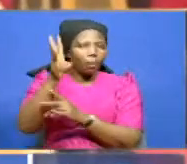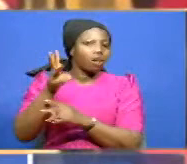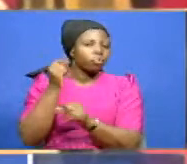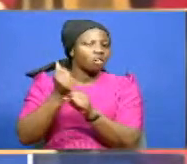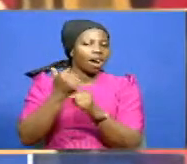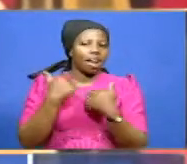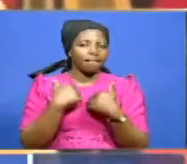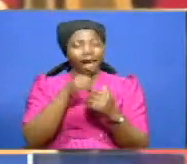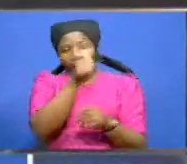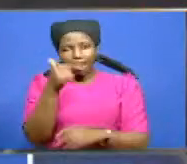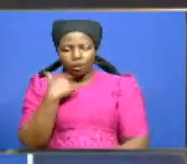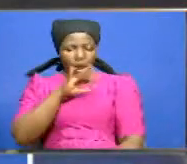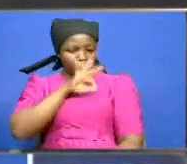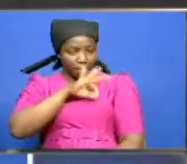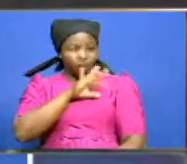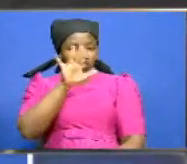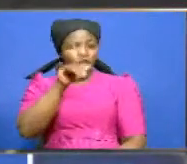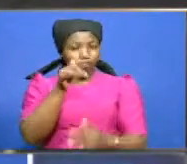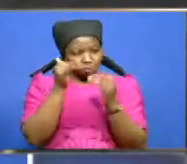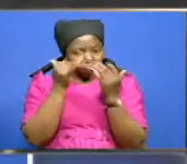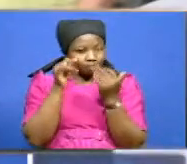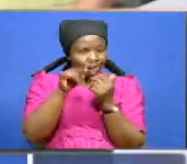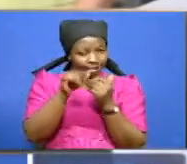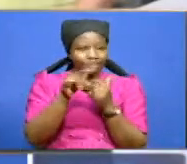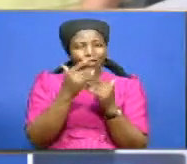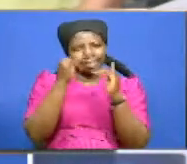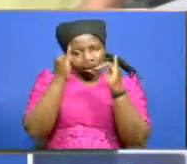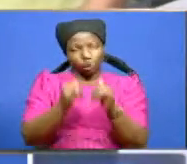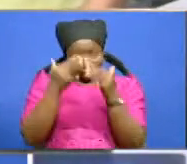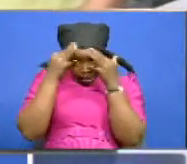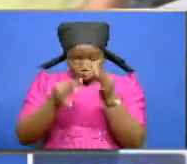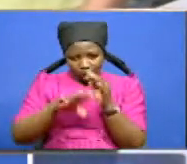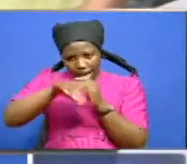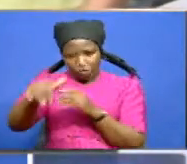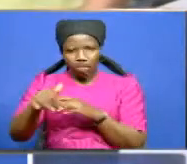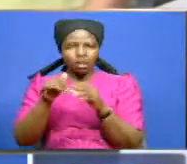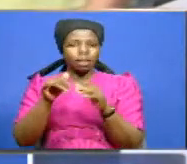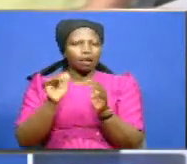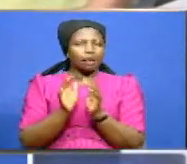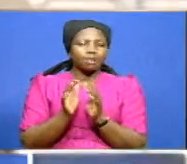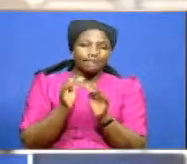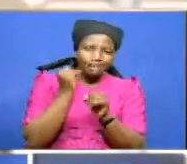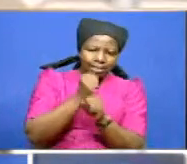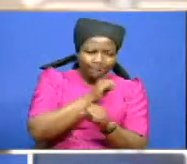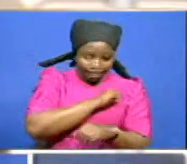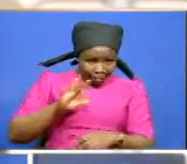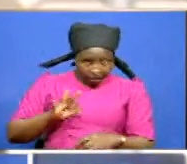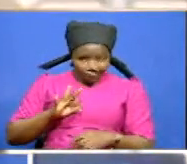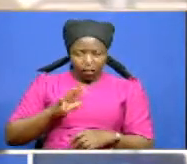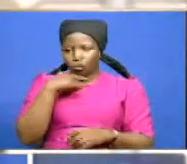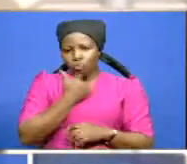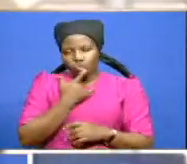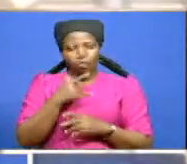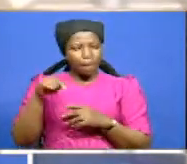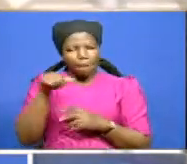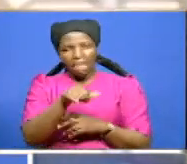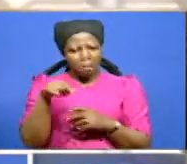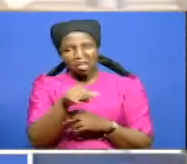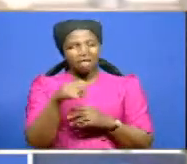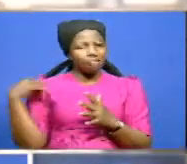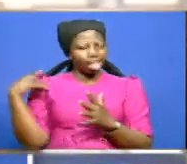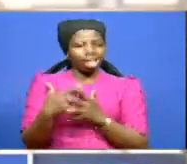who will benefit from the latest move are county and assembly staff who have been going without salary for months now. With Speaker Benson Mutura